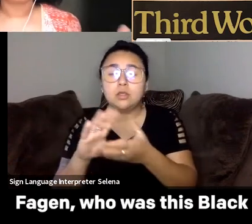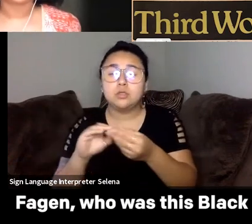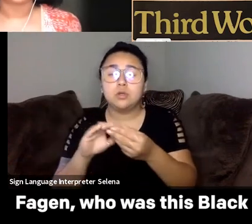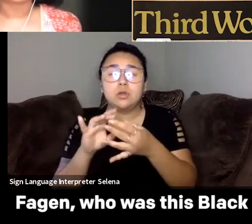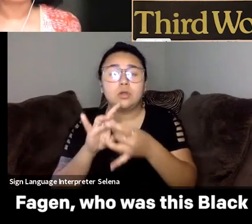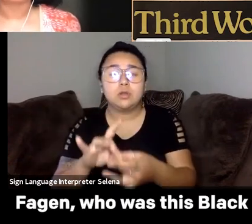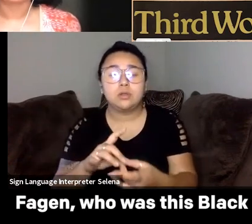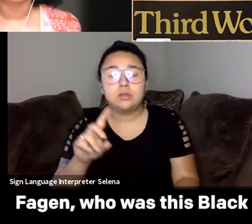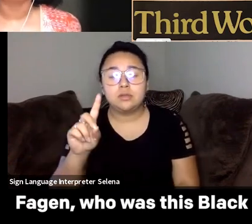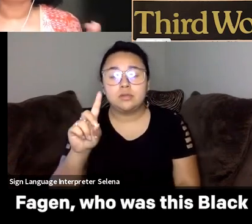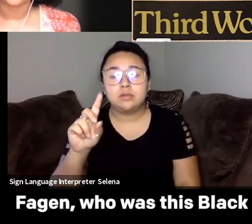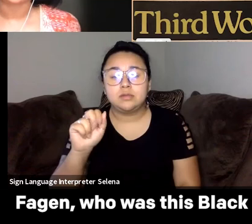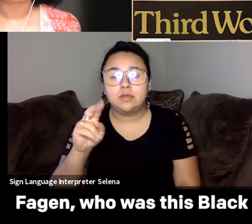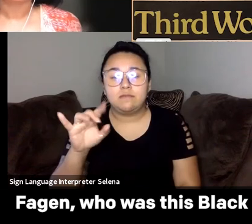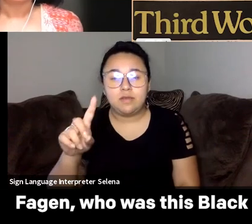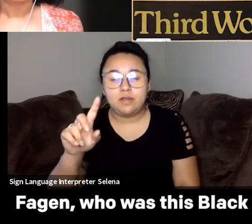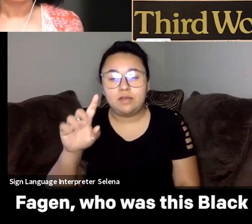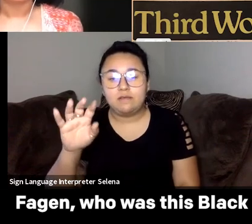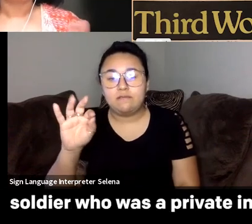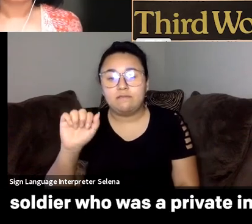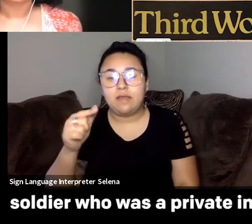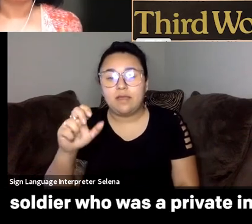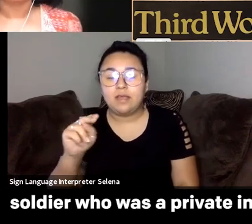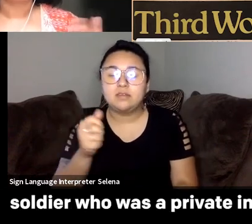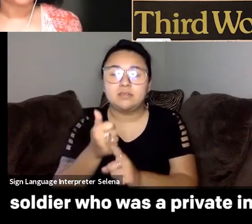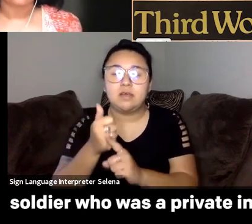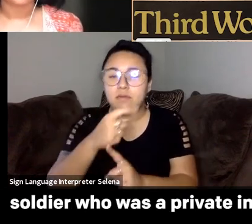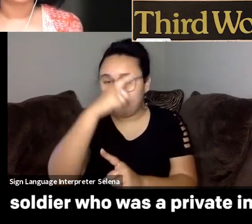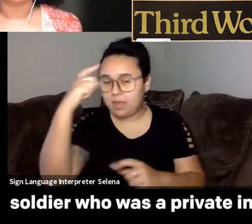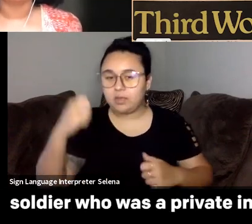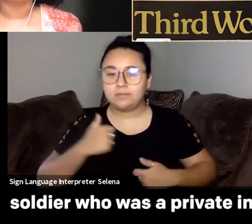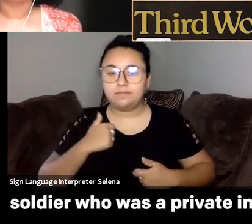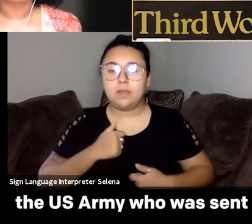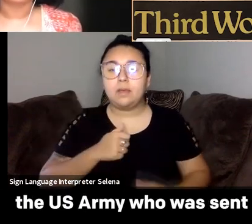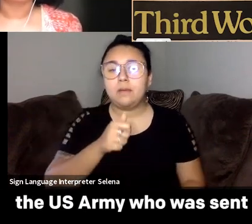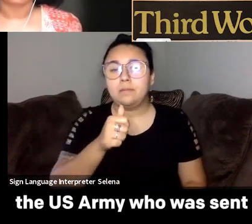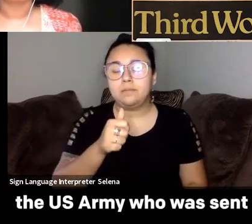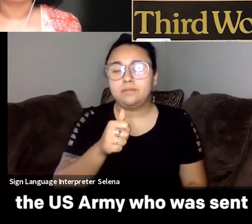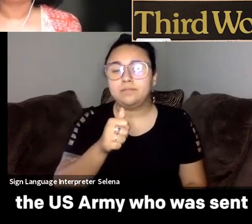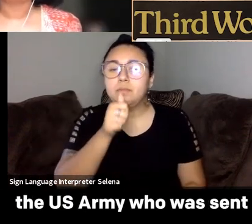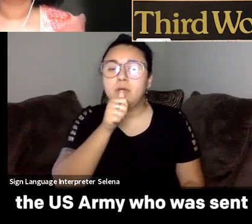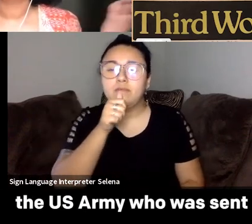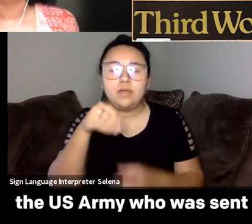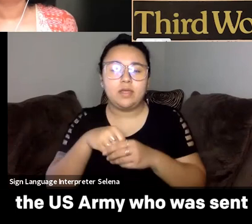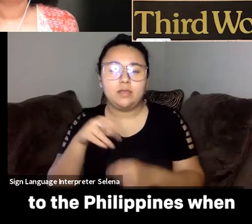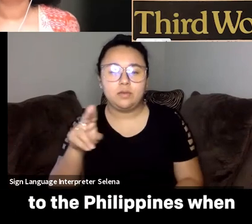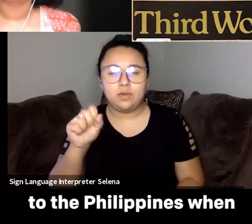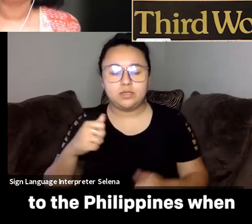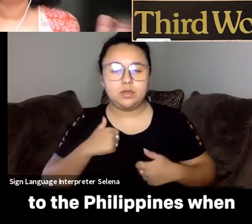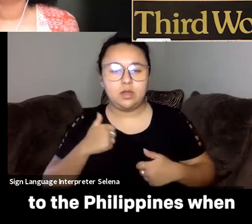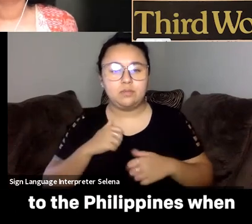David Fagan, who was this Black soldier who was a private in the US Army, who was sent